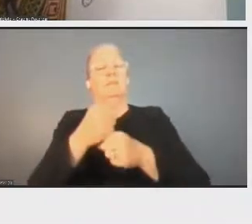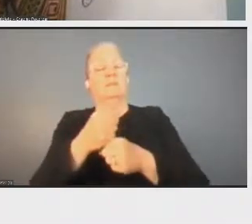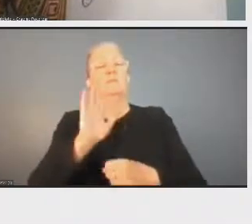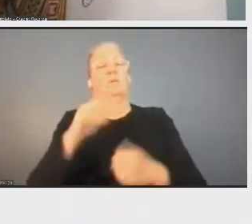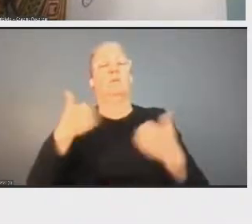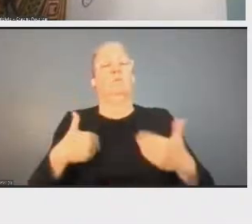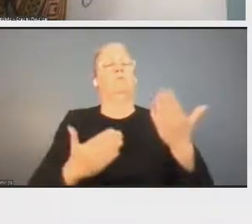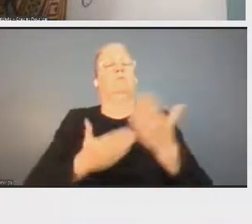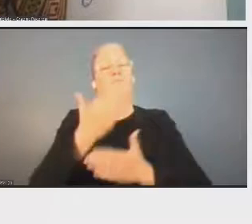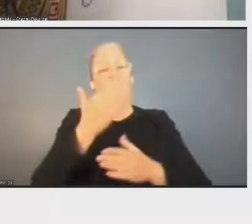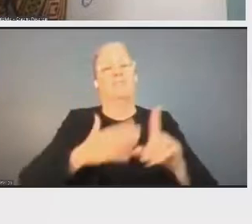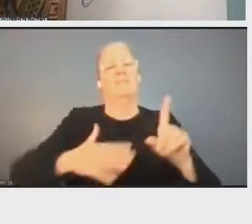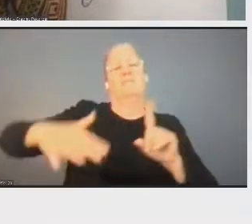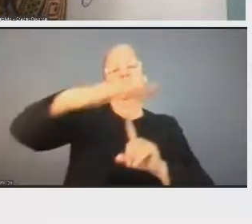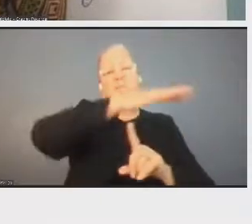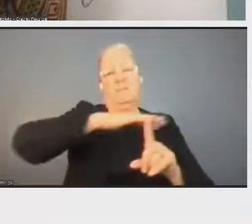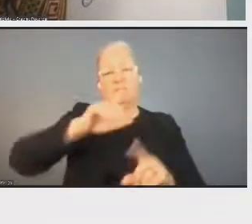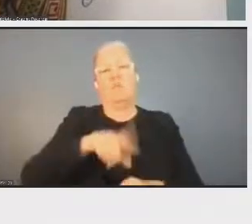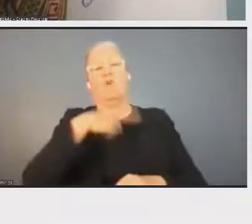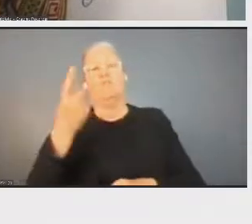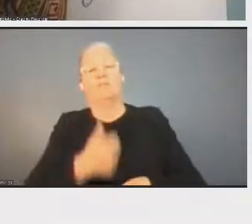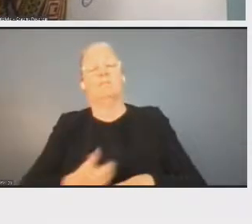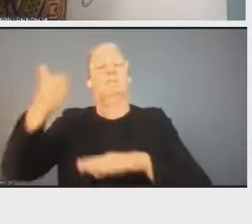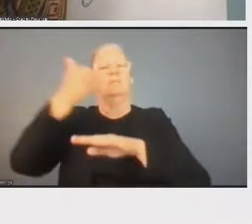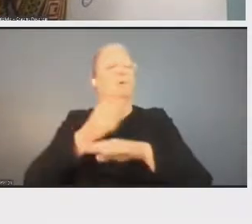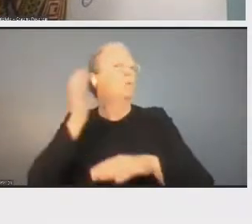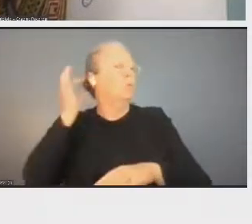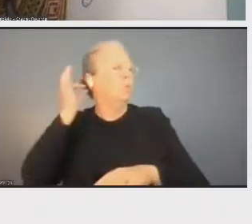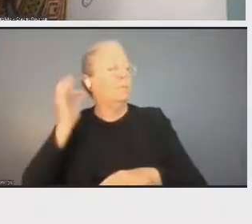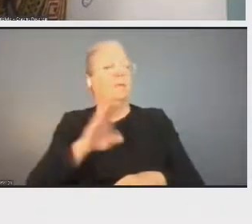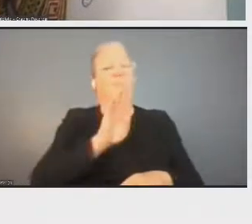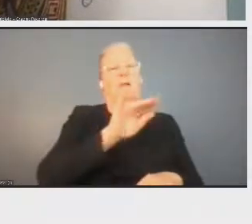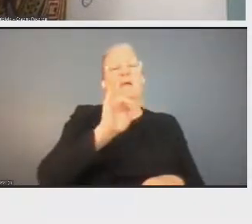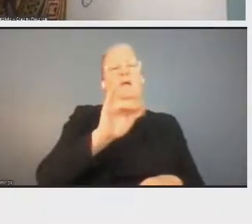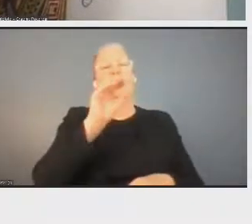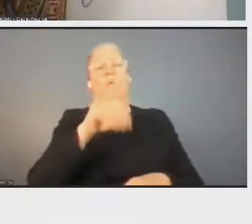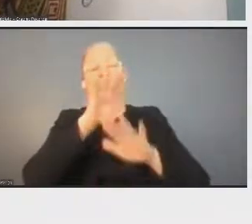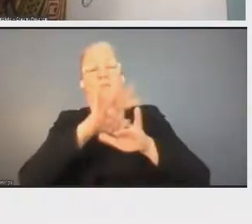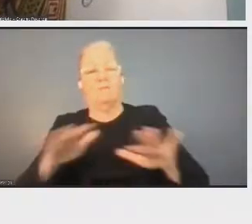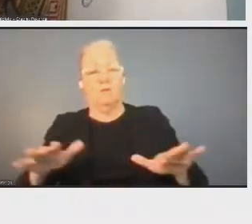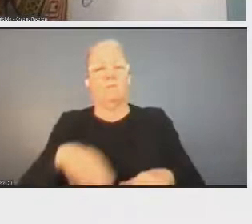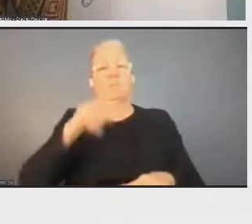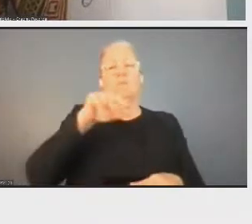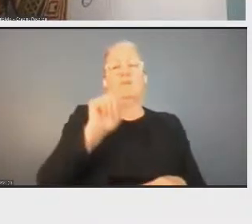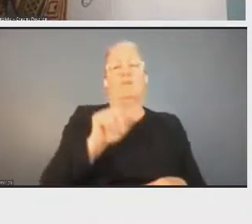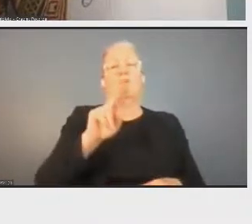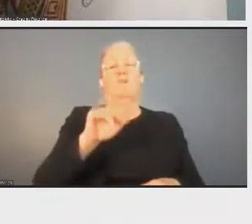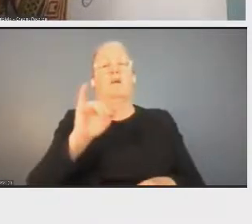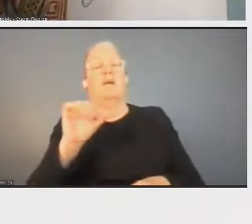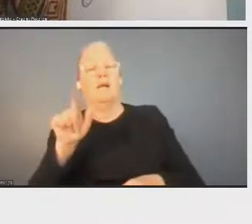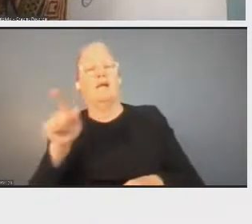Ray, Director of Women for Biodiversity, and Maria Schultz, Senior Policy Specialist